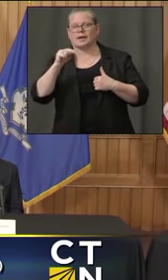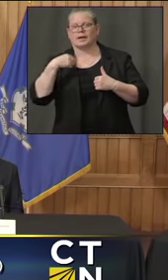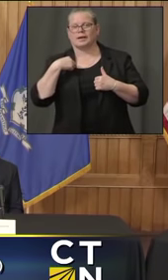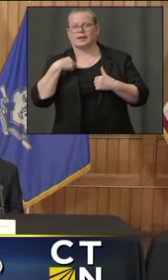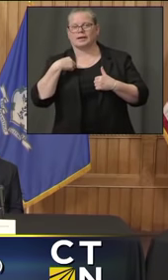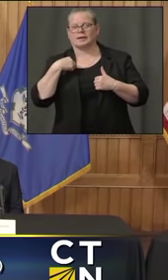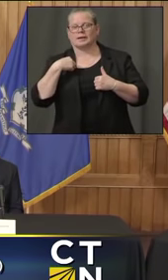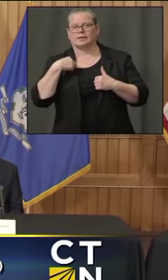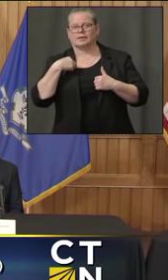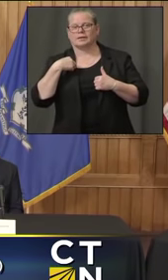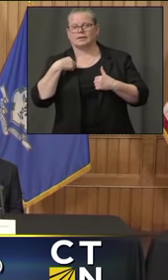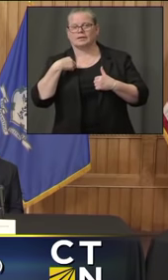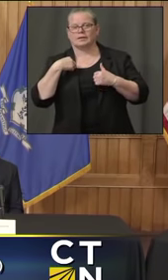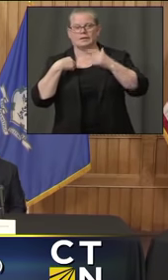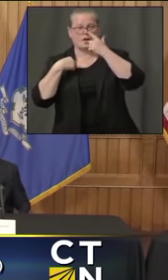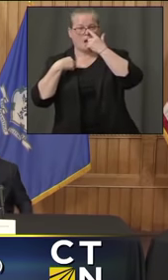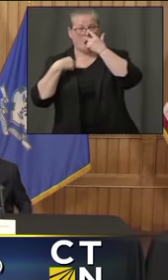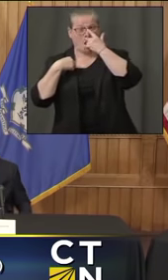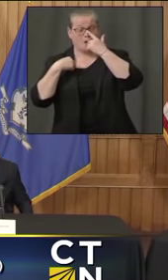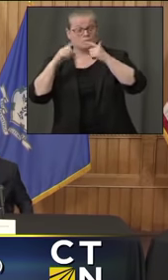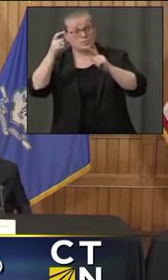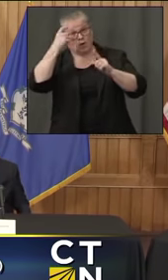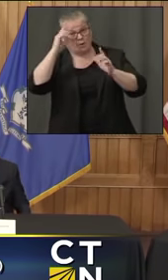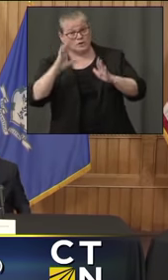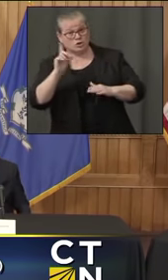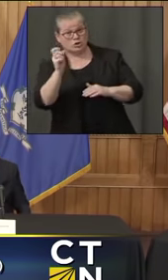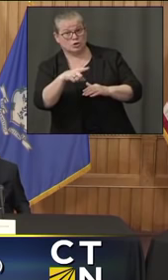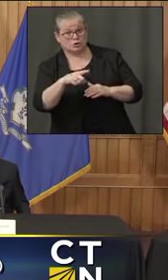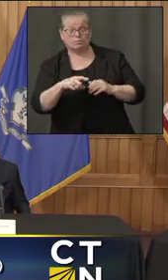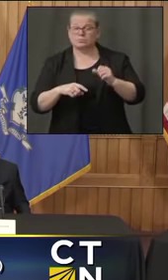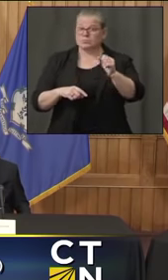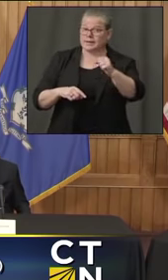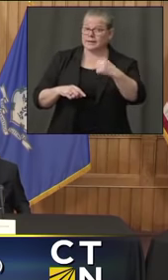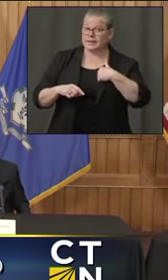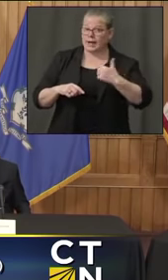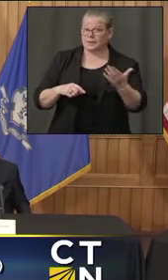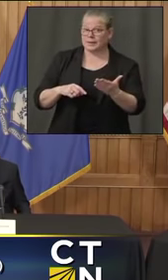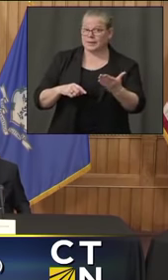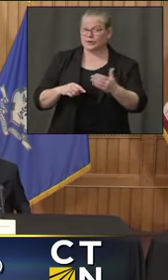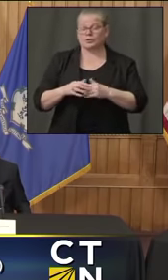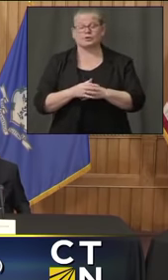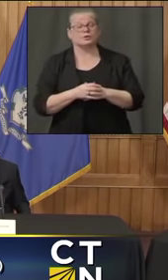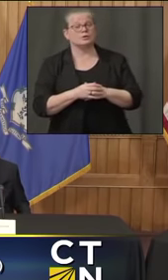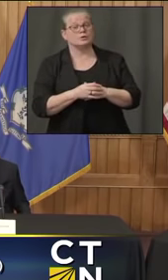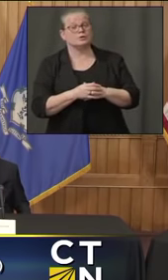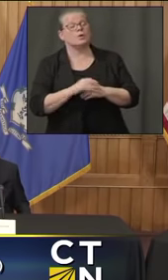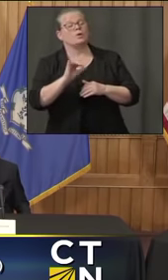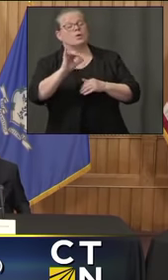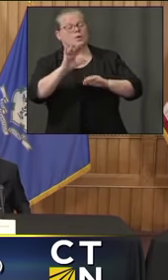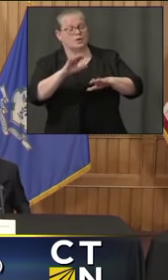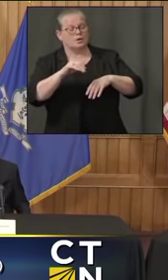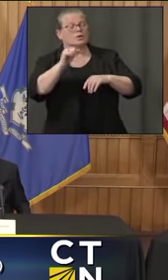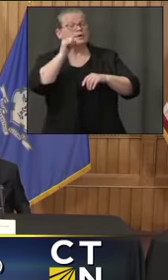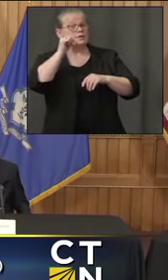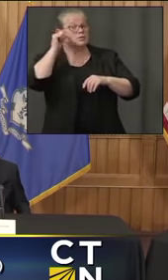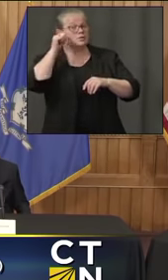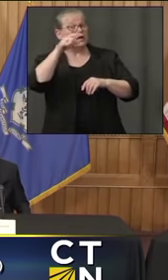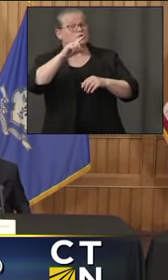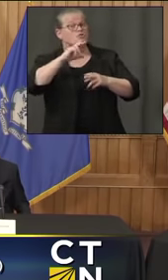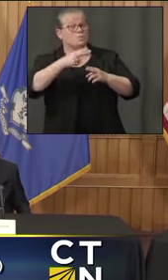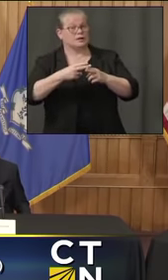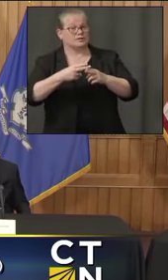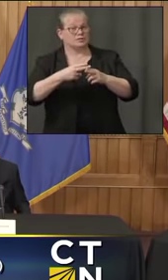Solange Sosa, Governor. Yes, I'm here. Yes. So yesterday you mentioned on your